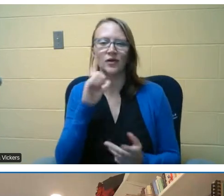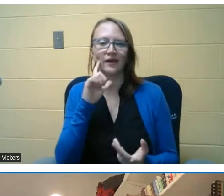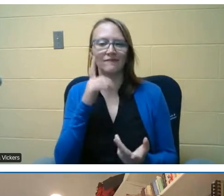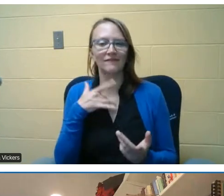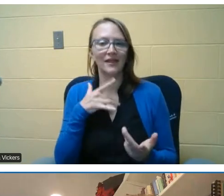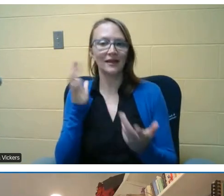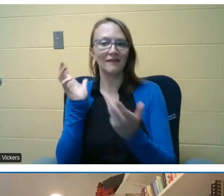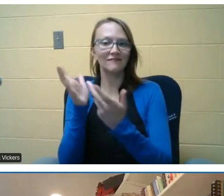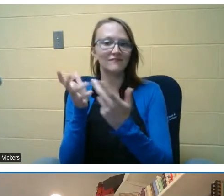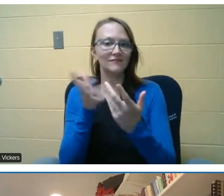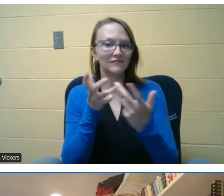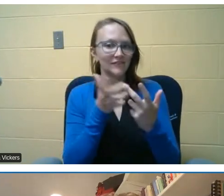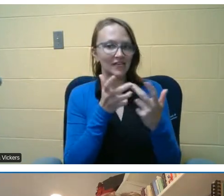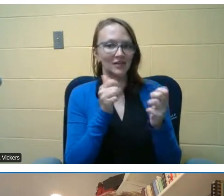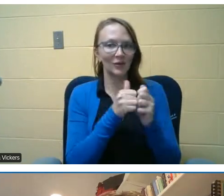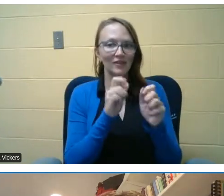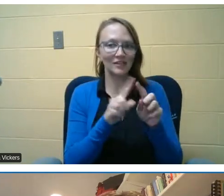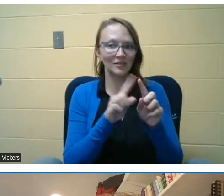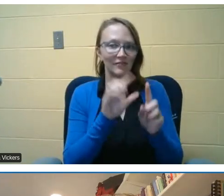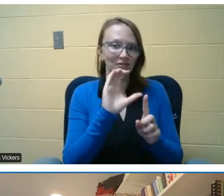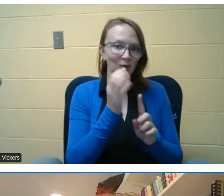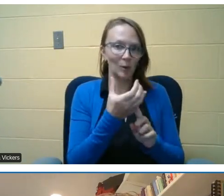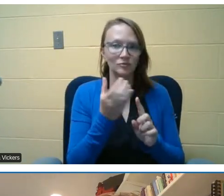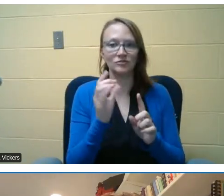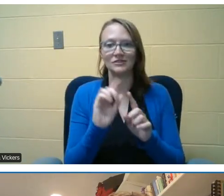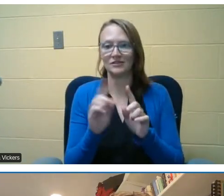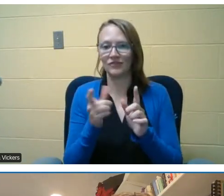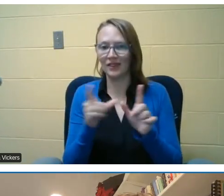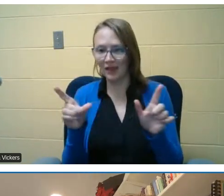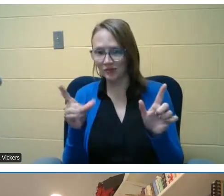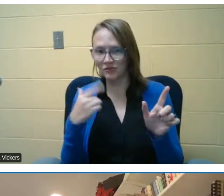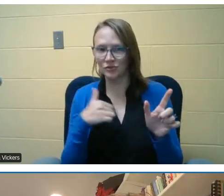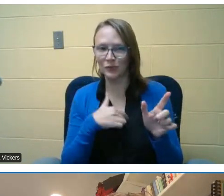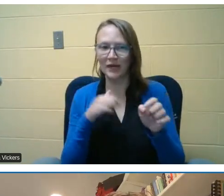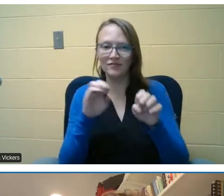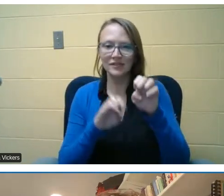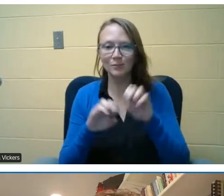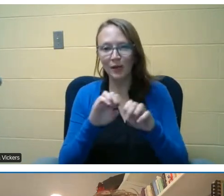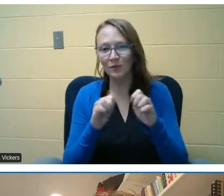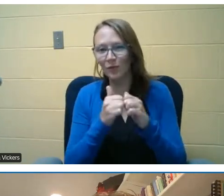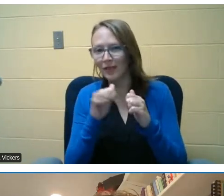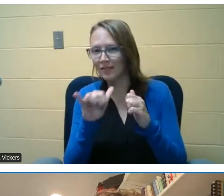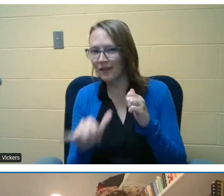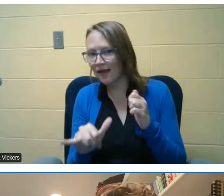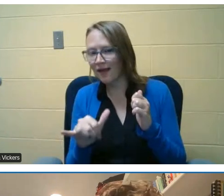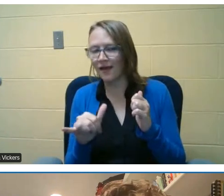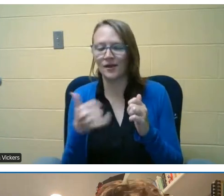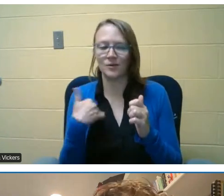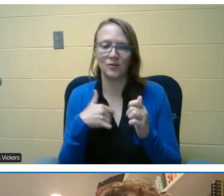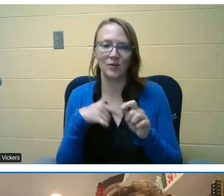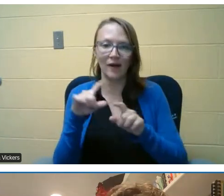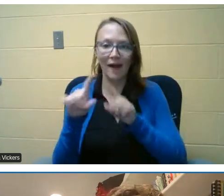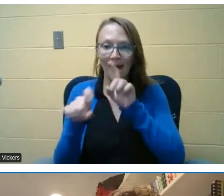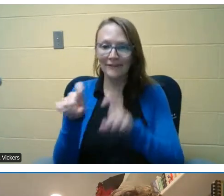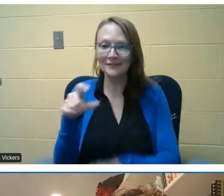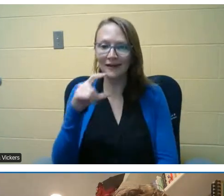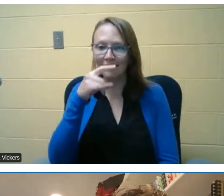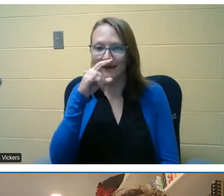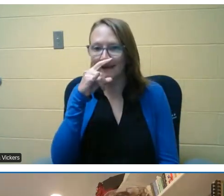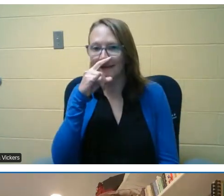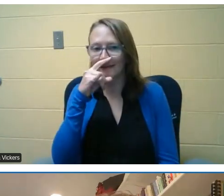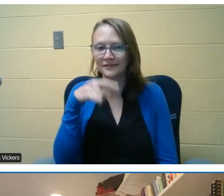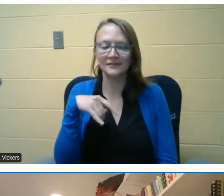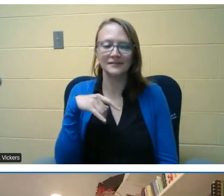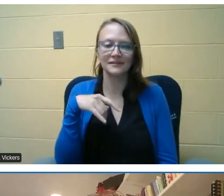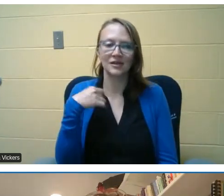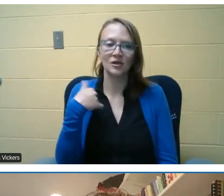out Vero, Theo, Carolina, and Joao, and we're asking kids, and we